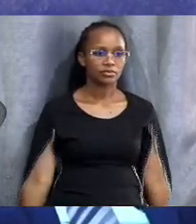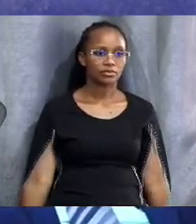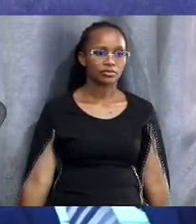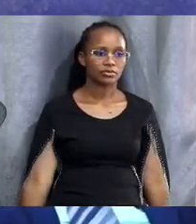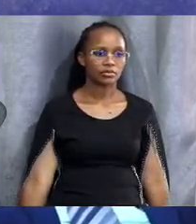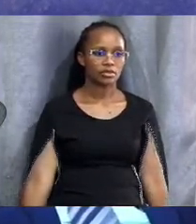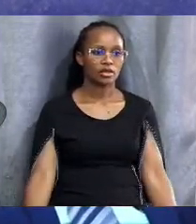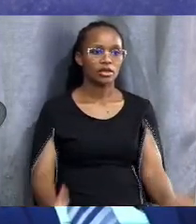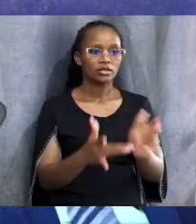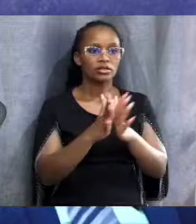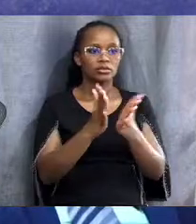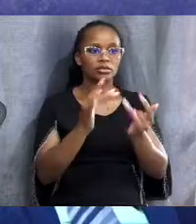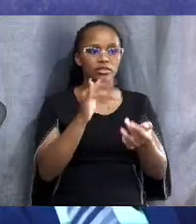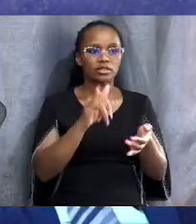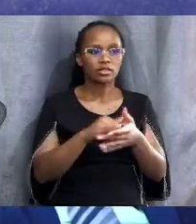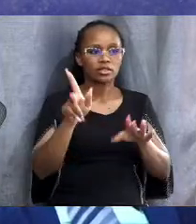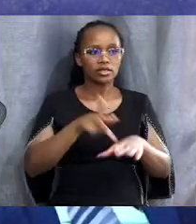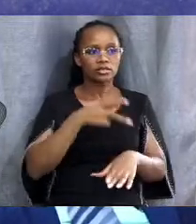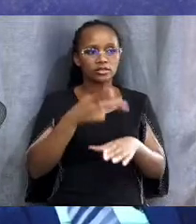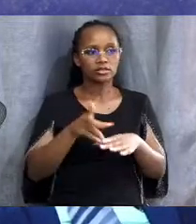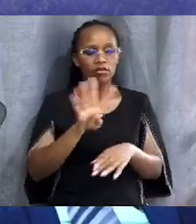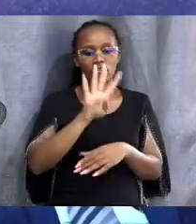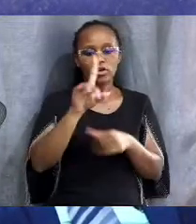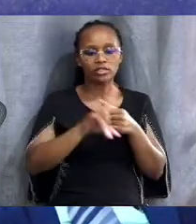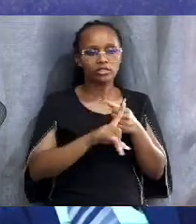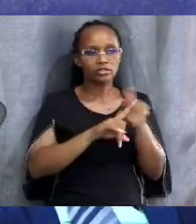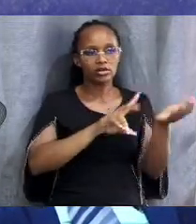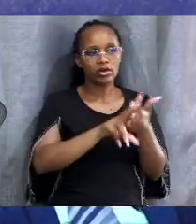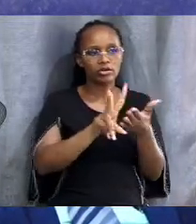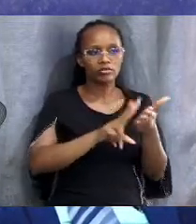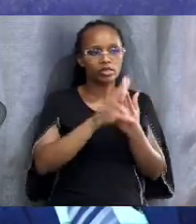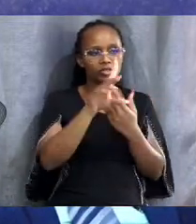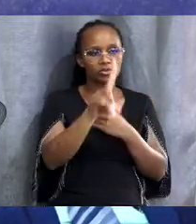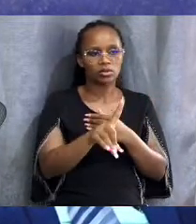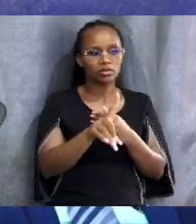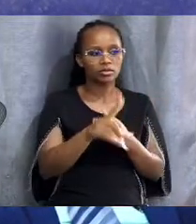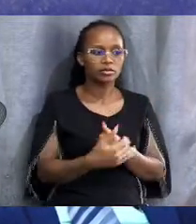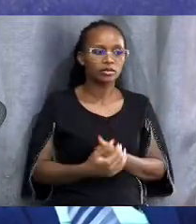the Bible says in Psalms 46 and verse number 1,